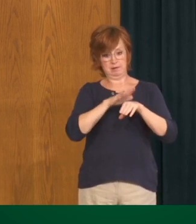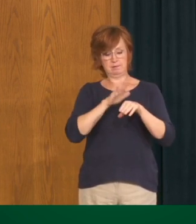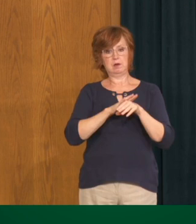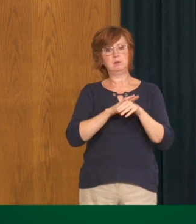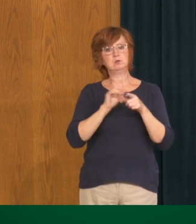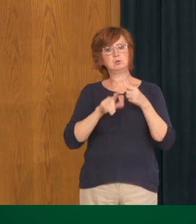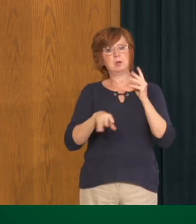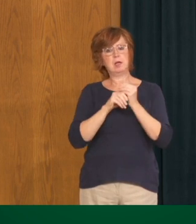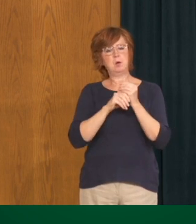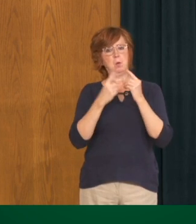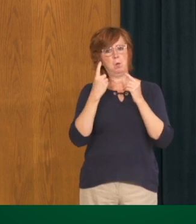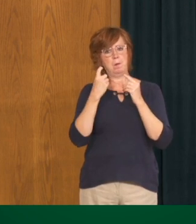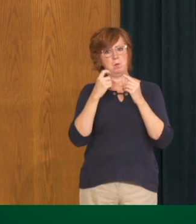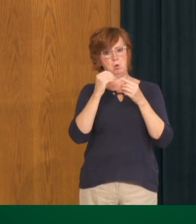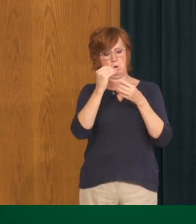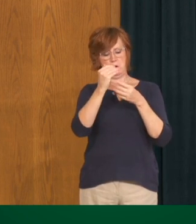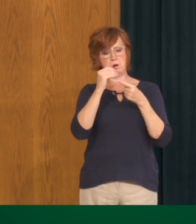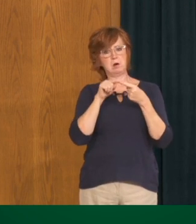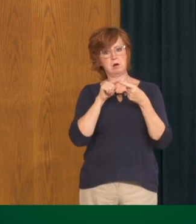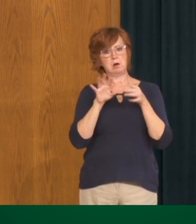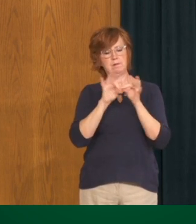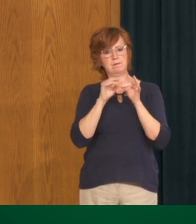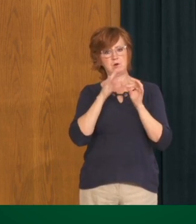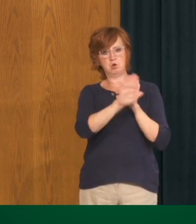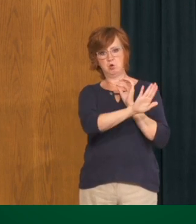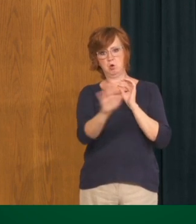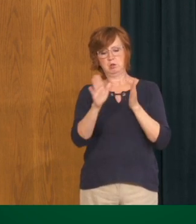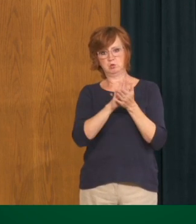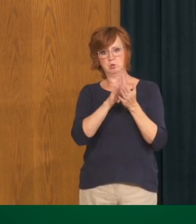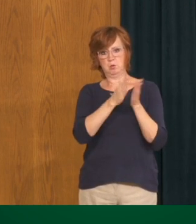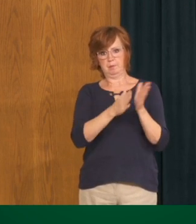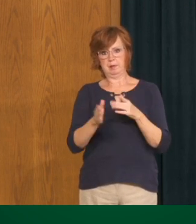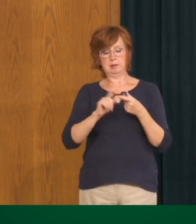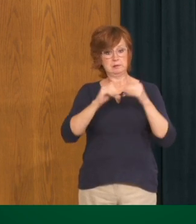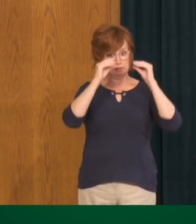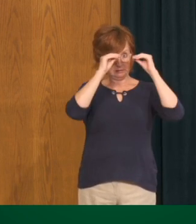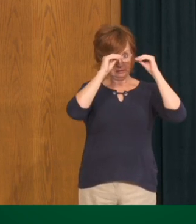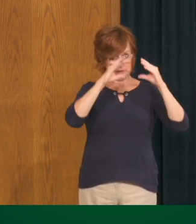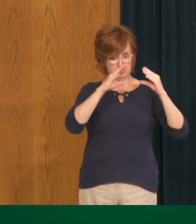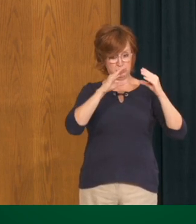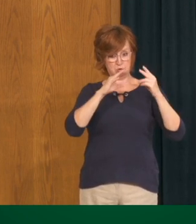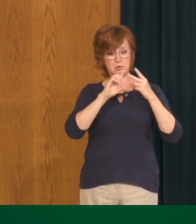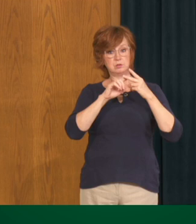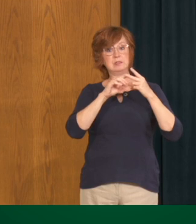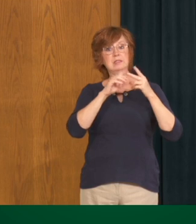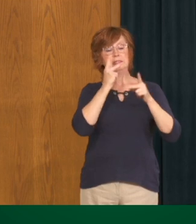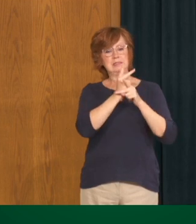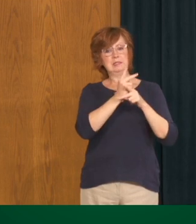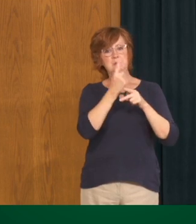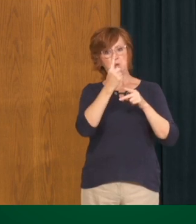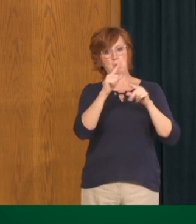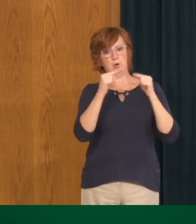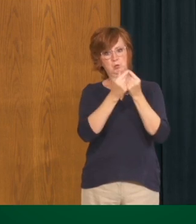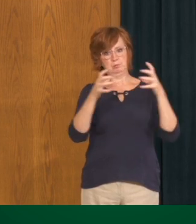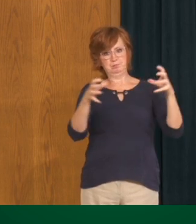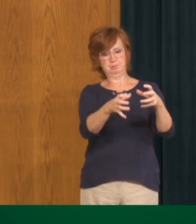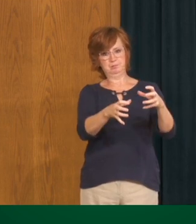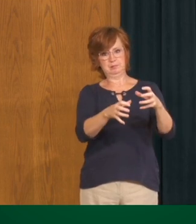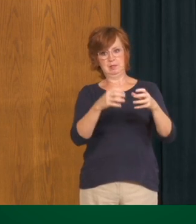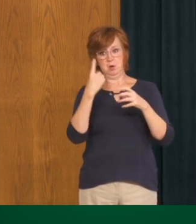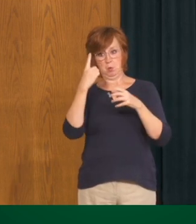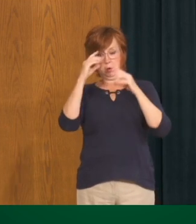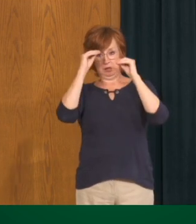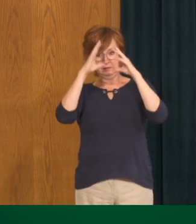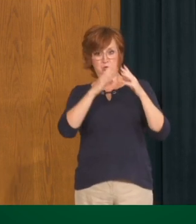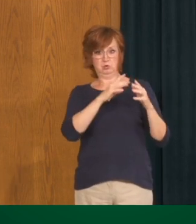following additional measures be included in all divisional plans. Teachers and class cohorting, with focus on cohorting teachers to a